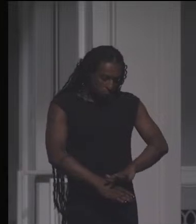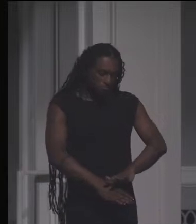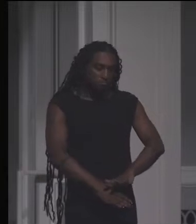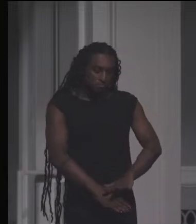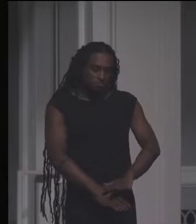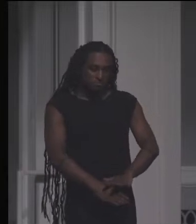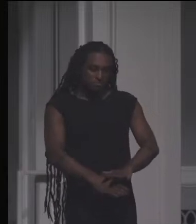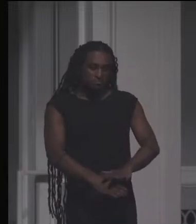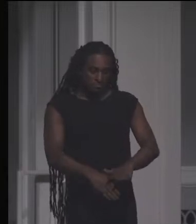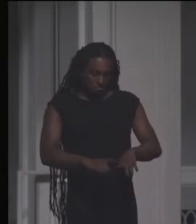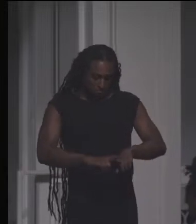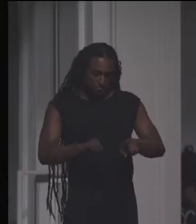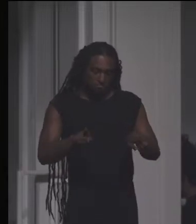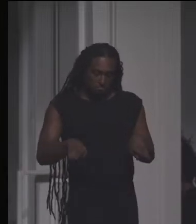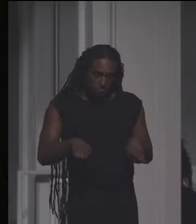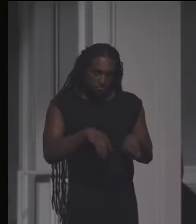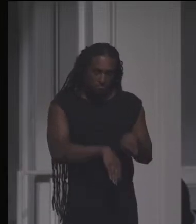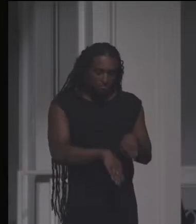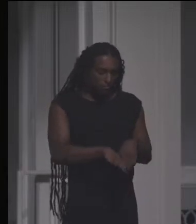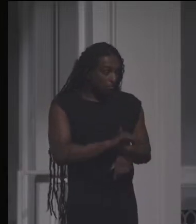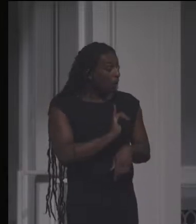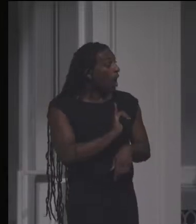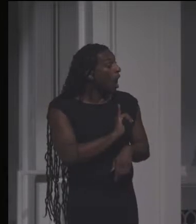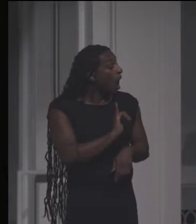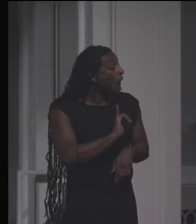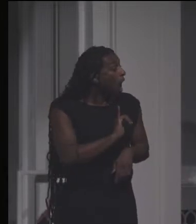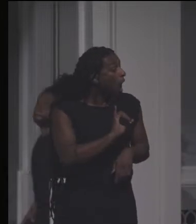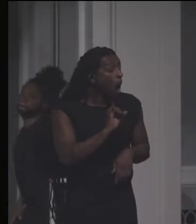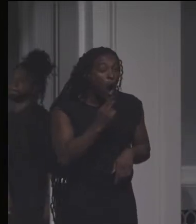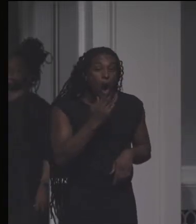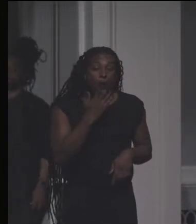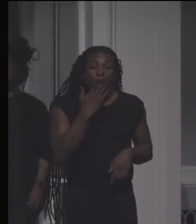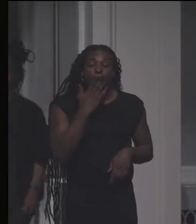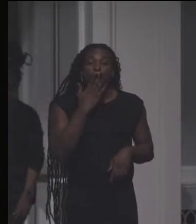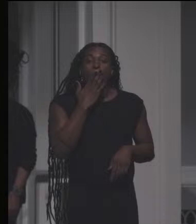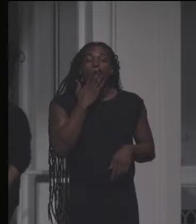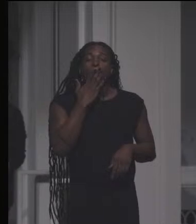her legs. "Oh," Angharad said.